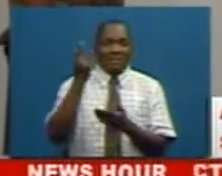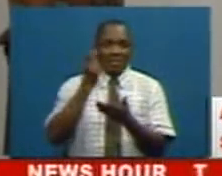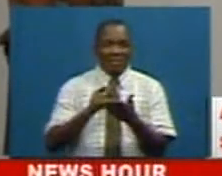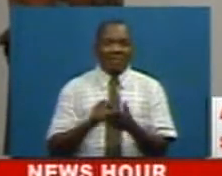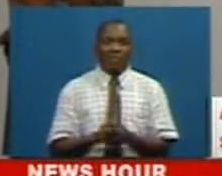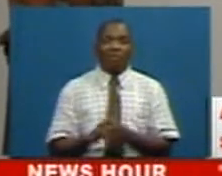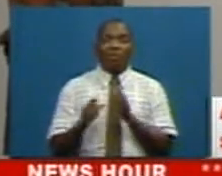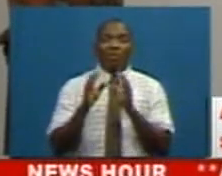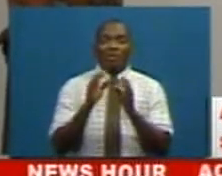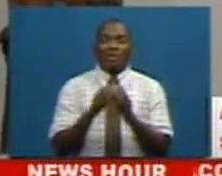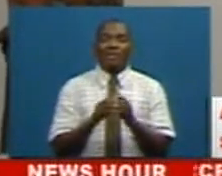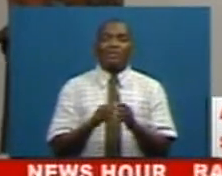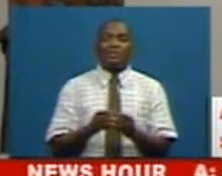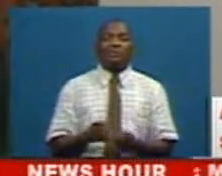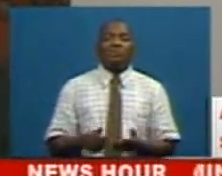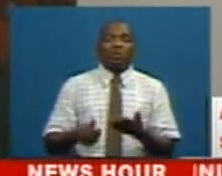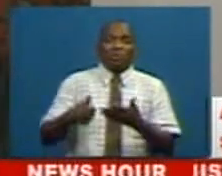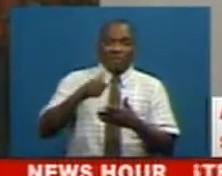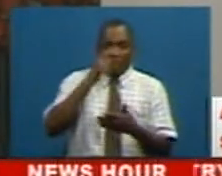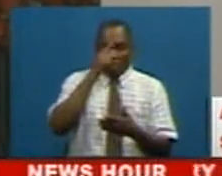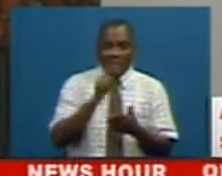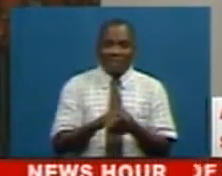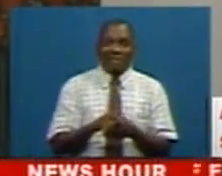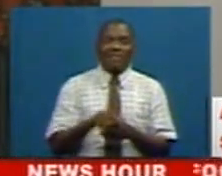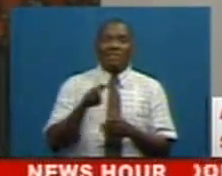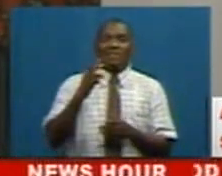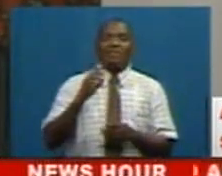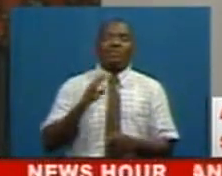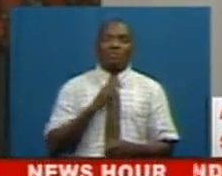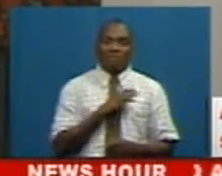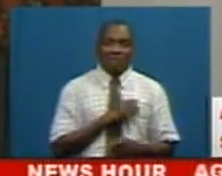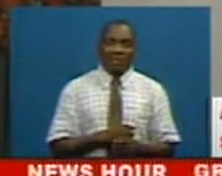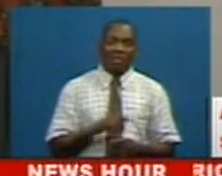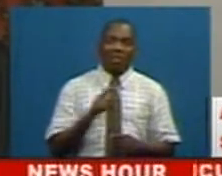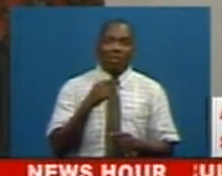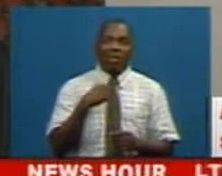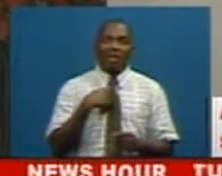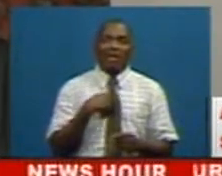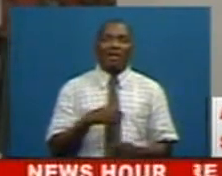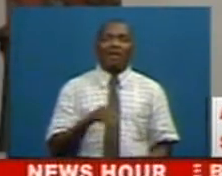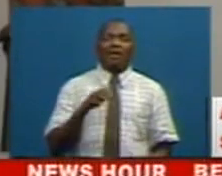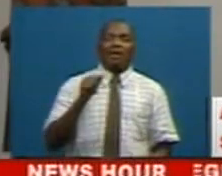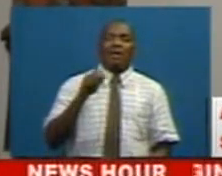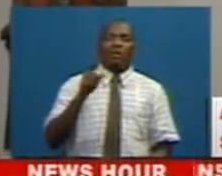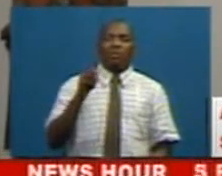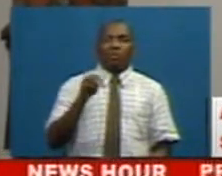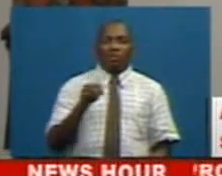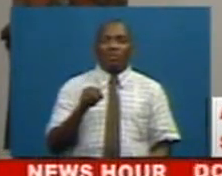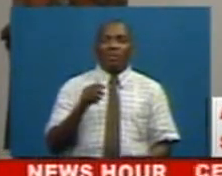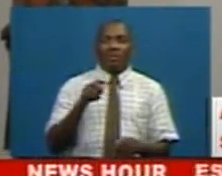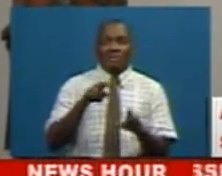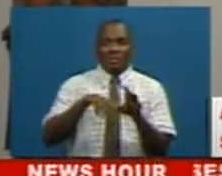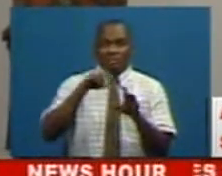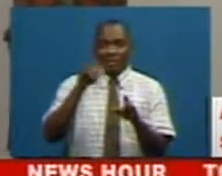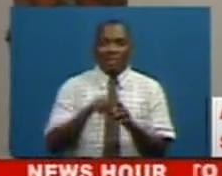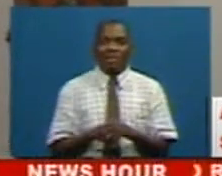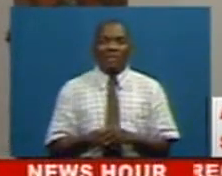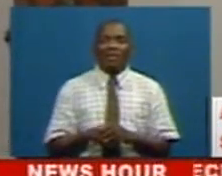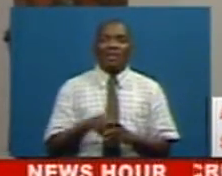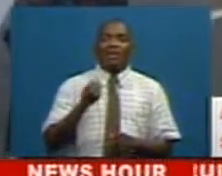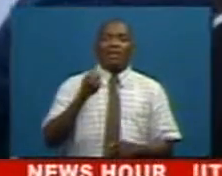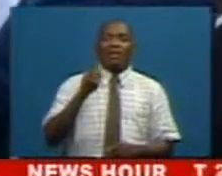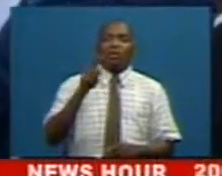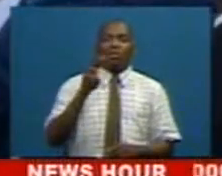The Communication and Promotion is the 6th committee. It has Mr. Paul Adomotre as chairman, with Mr.